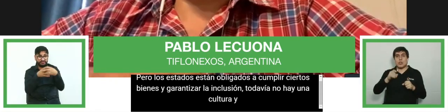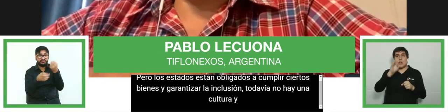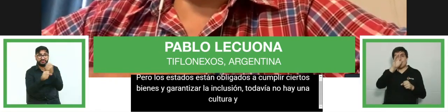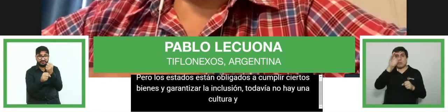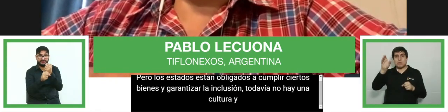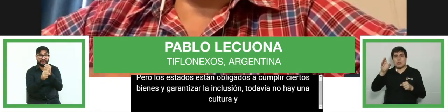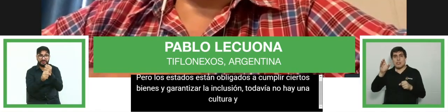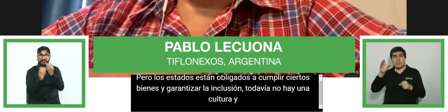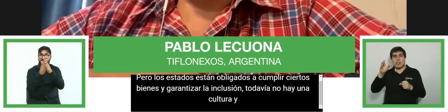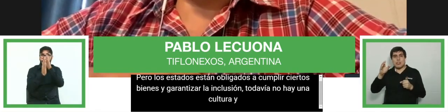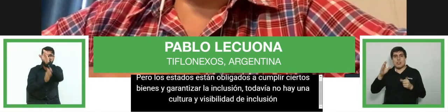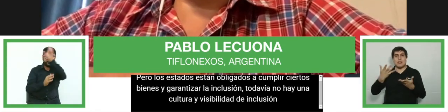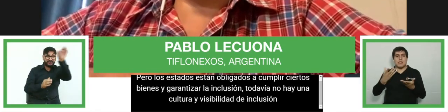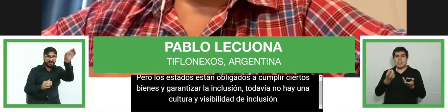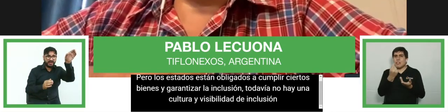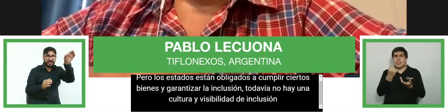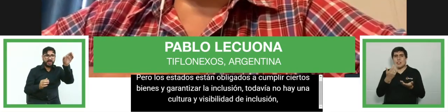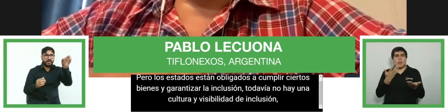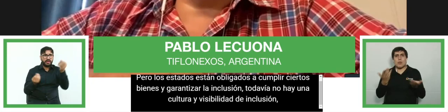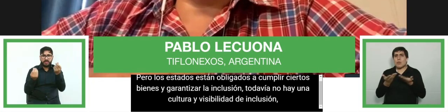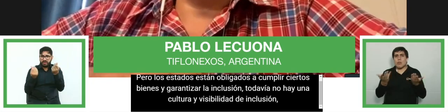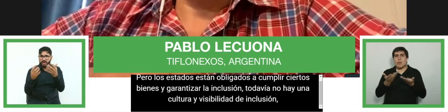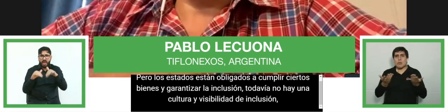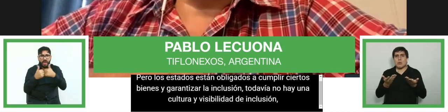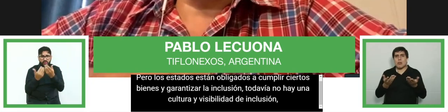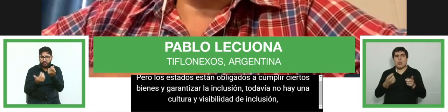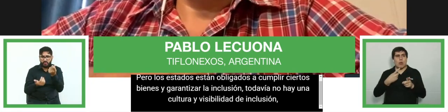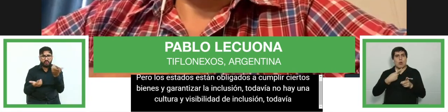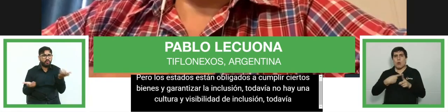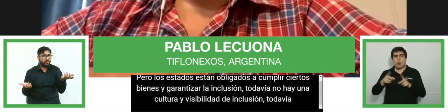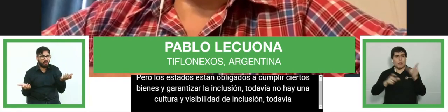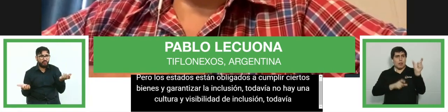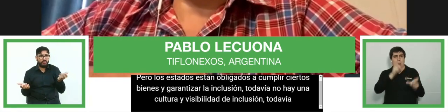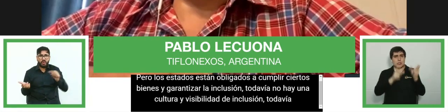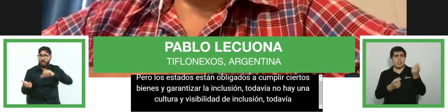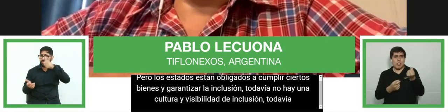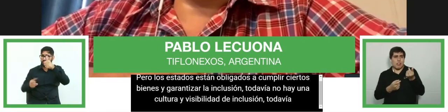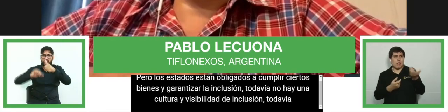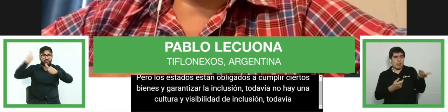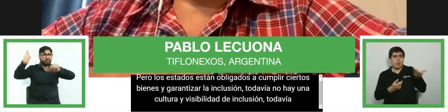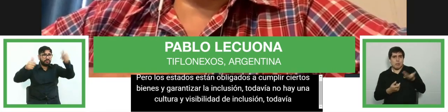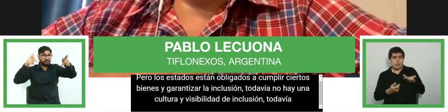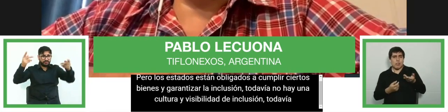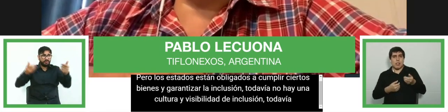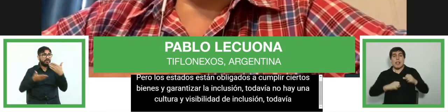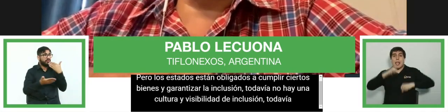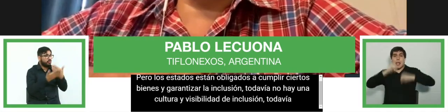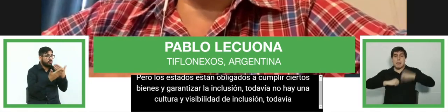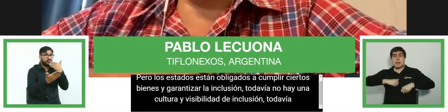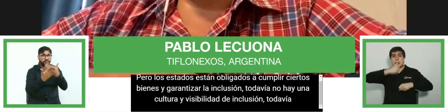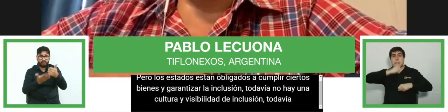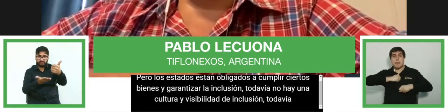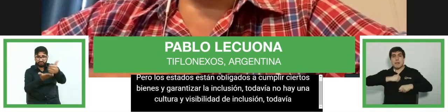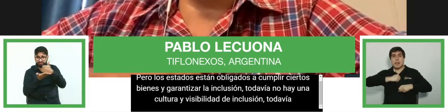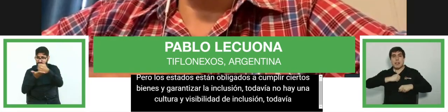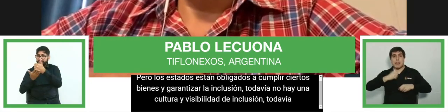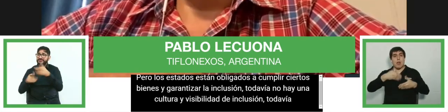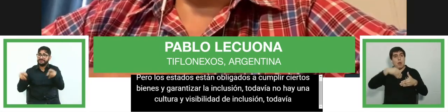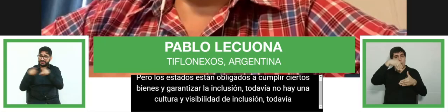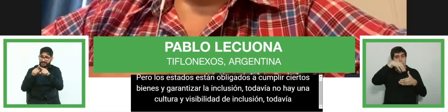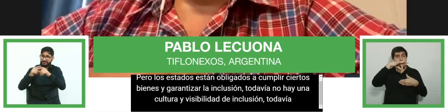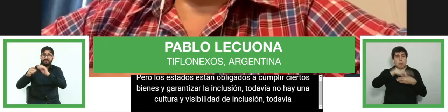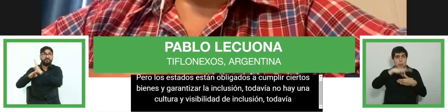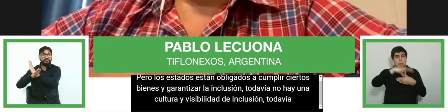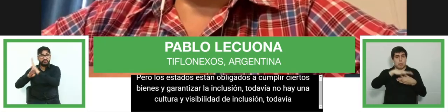be funded, had to be funded by private companies and donors of the beneficiaries or international cooperation.